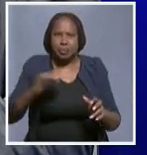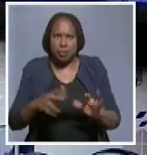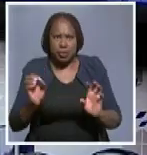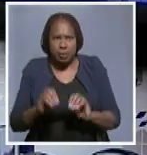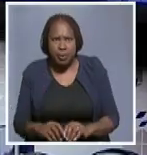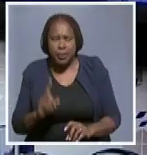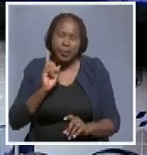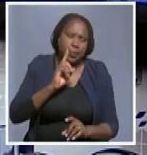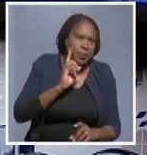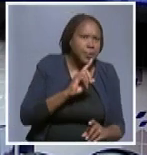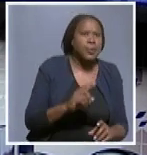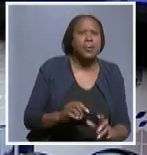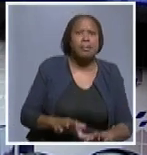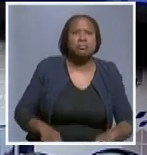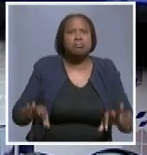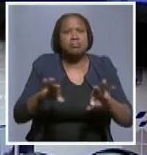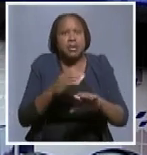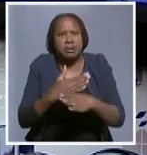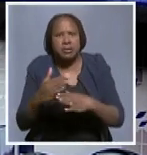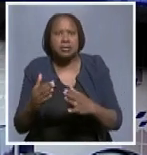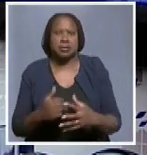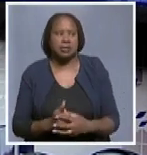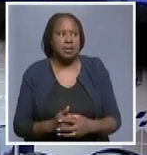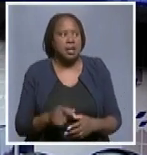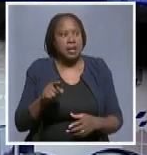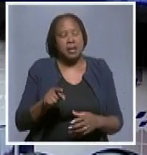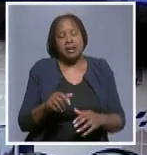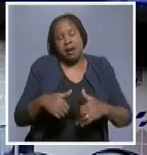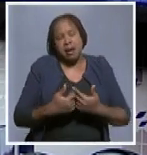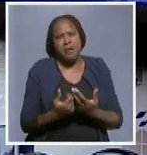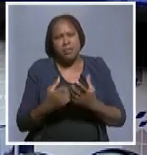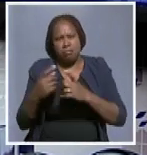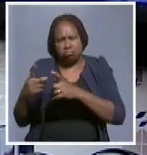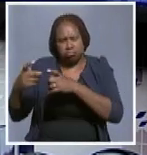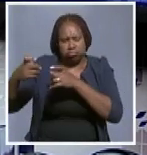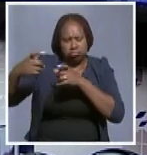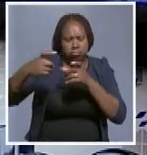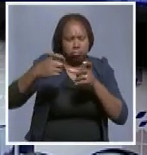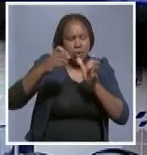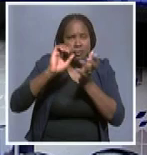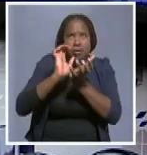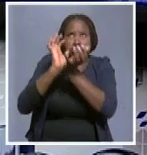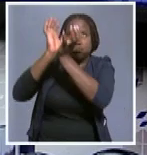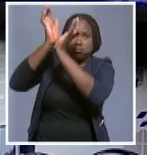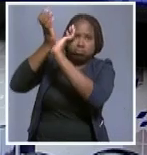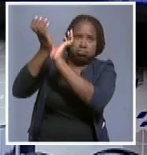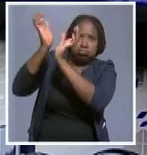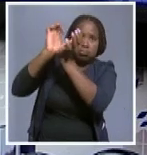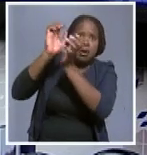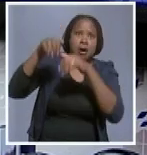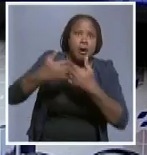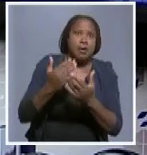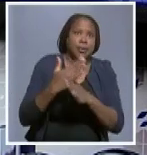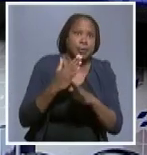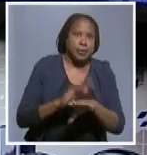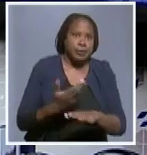crop productions and so on. So this is really how these images works. And it's also for other planning. If you talk